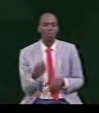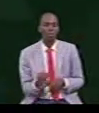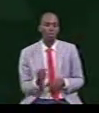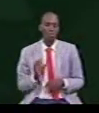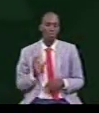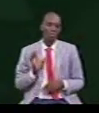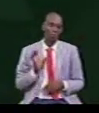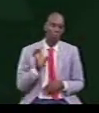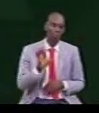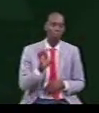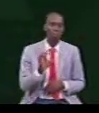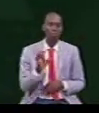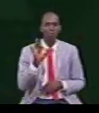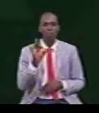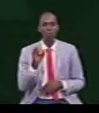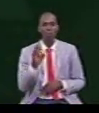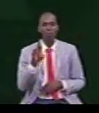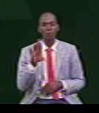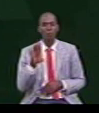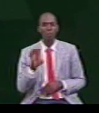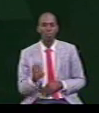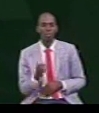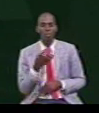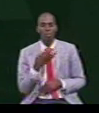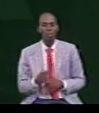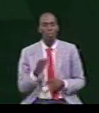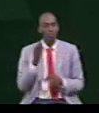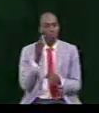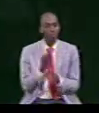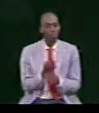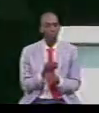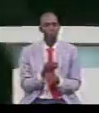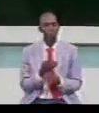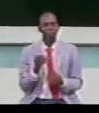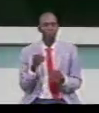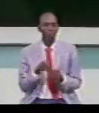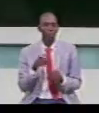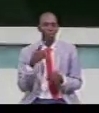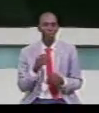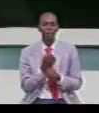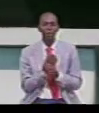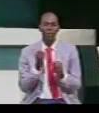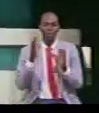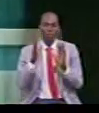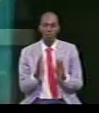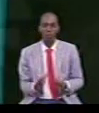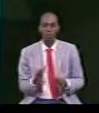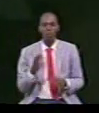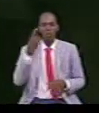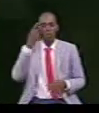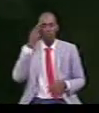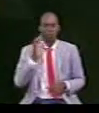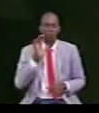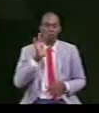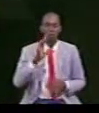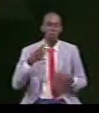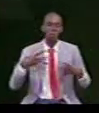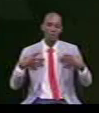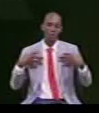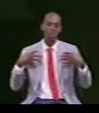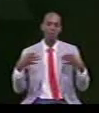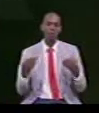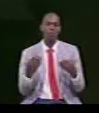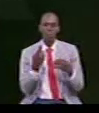in the Savior for your cure. The force of faith, the power